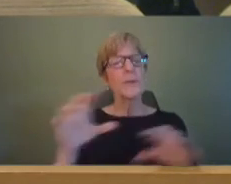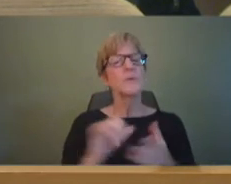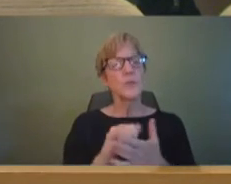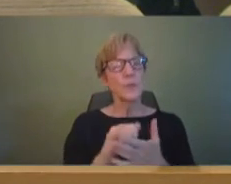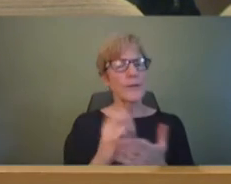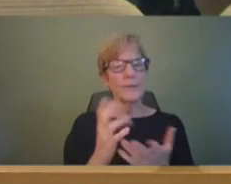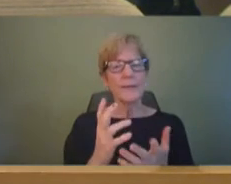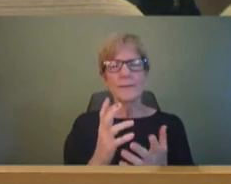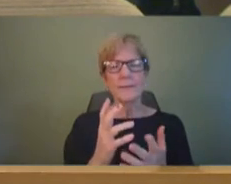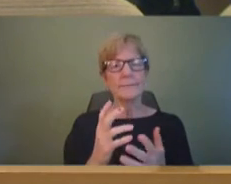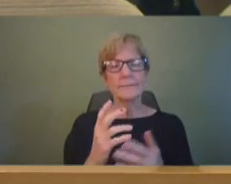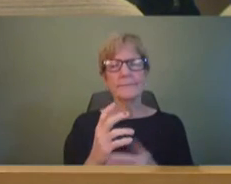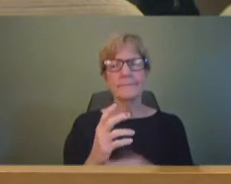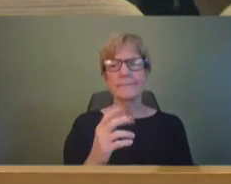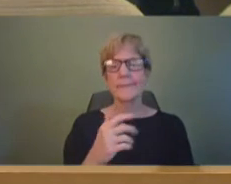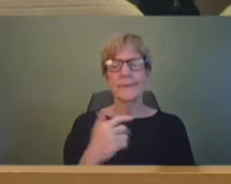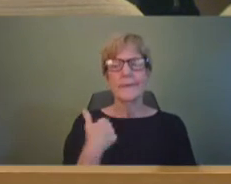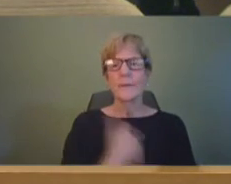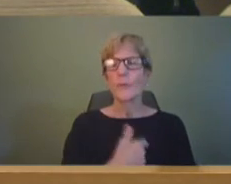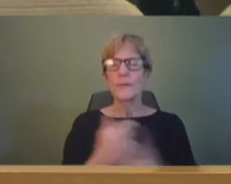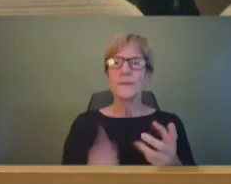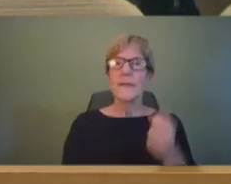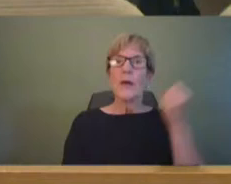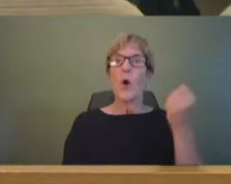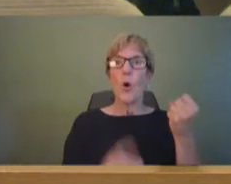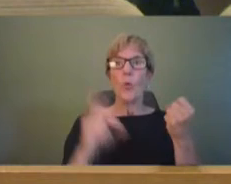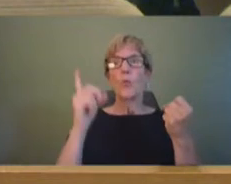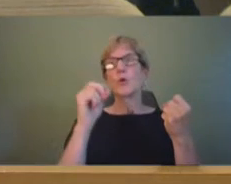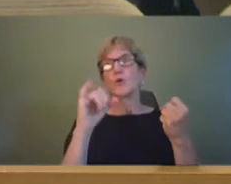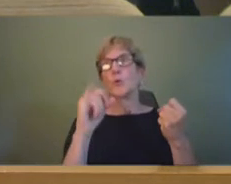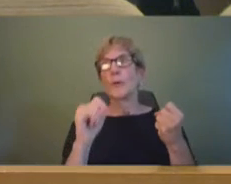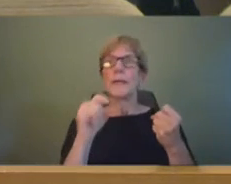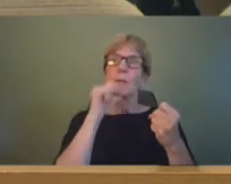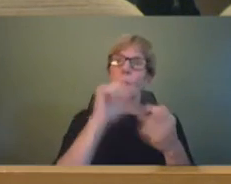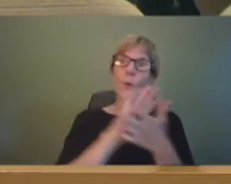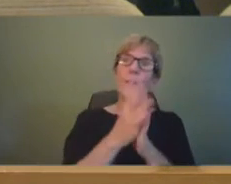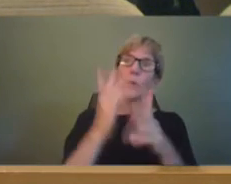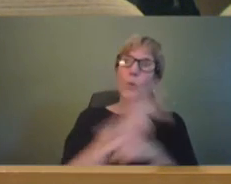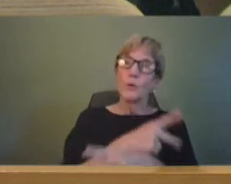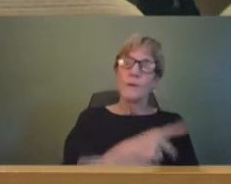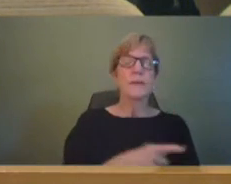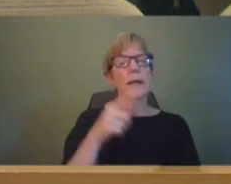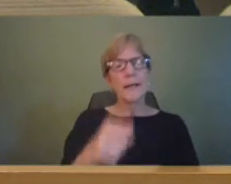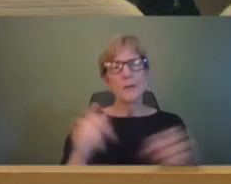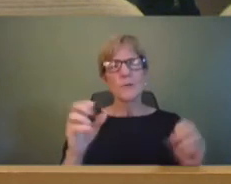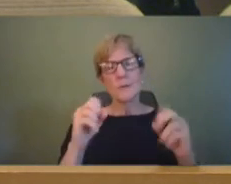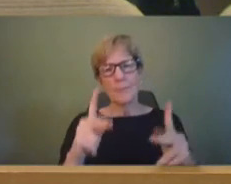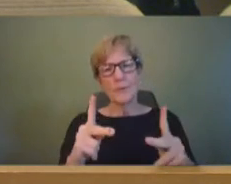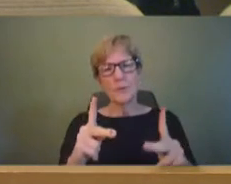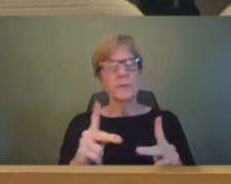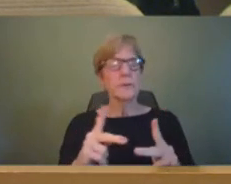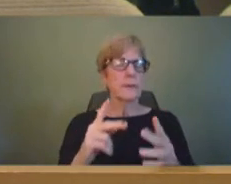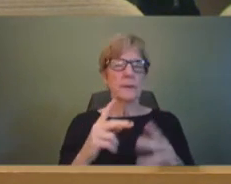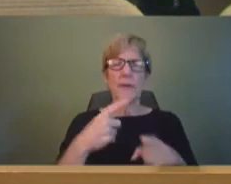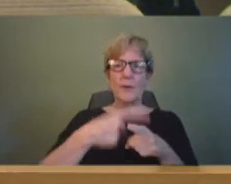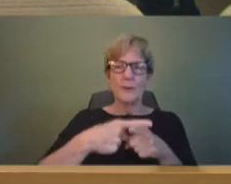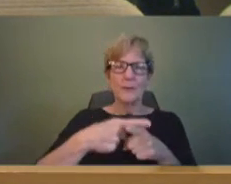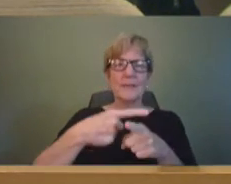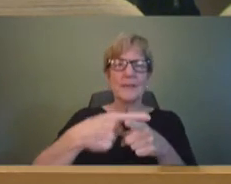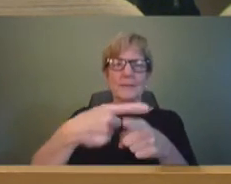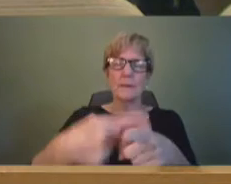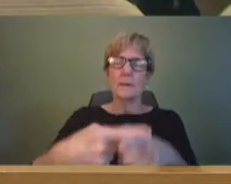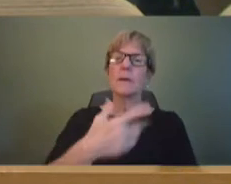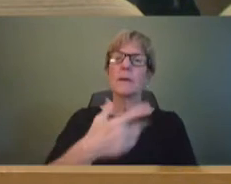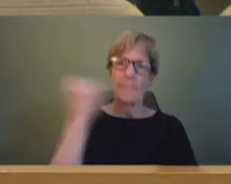to hold you know and and say hey we'll do this development it won't get worse uh here's an opportunity to make several of those intersections significantly better uh and that